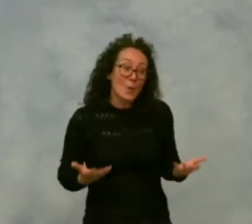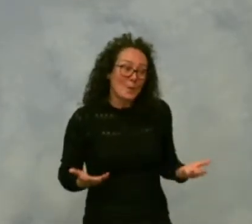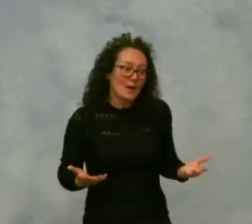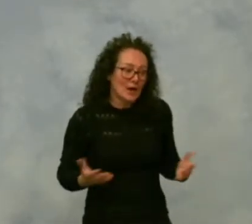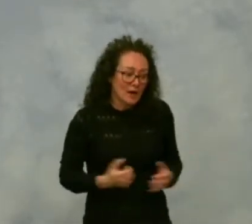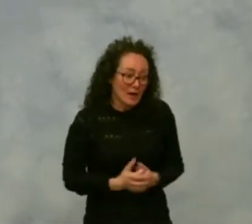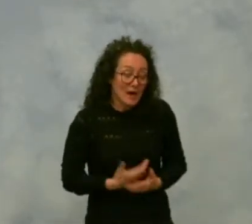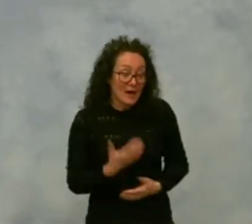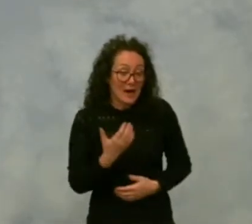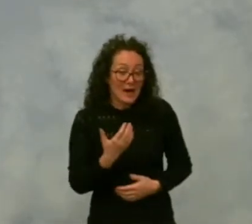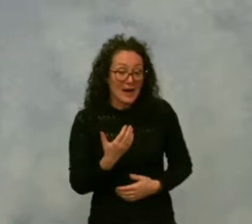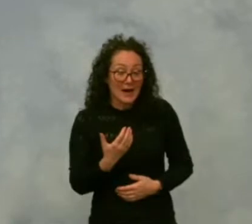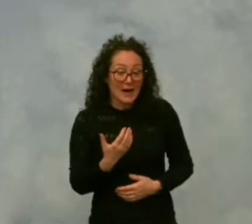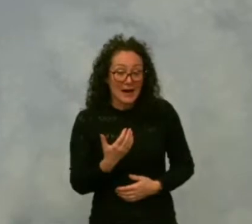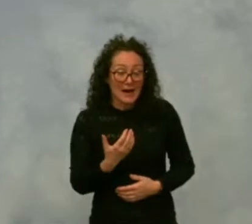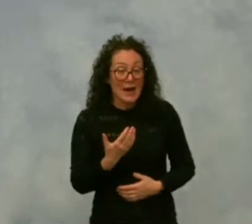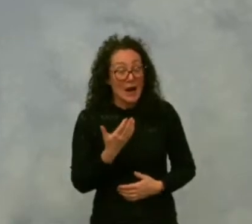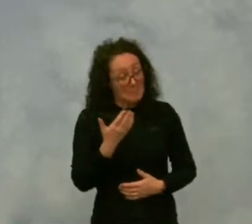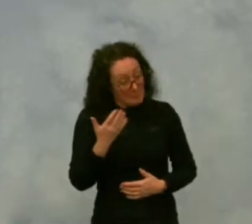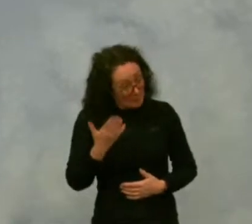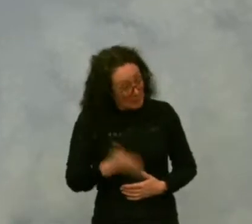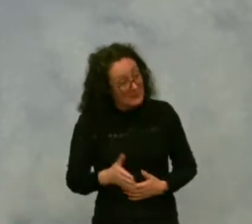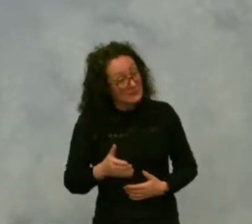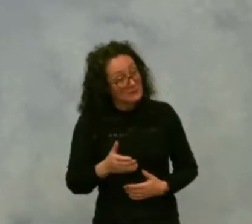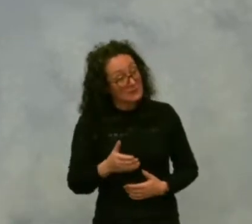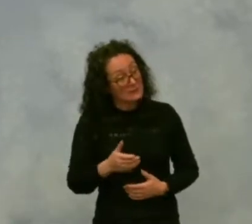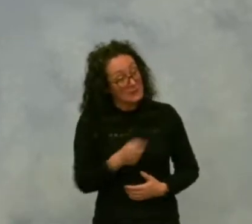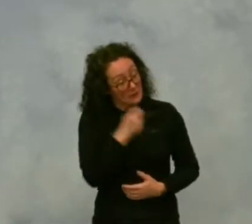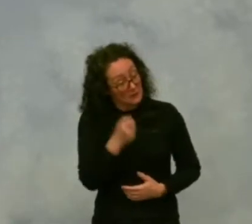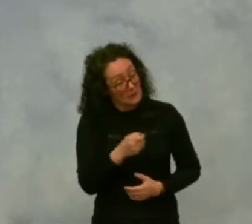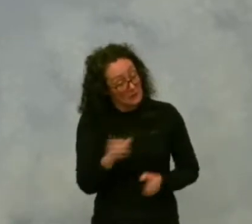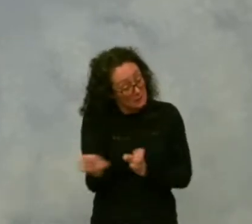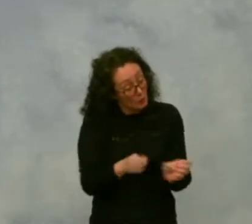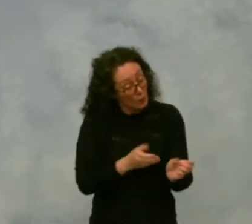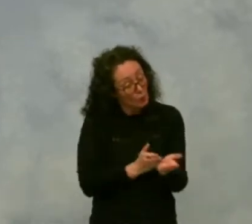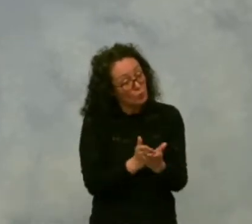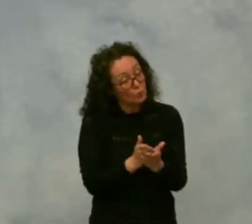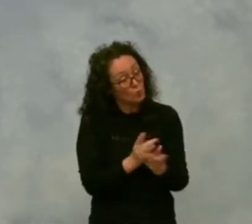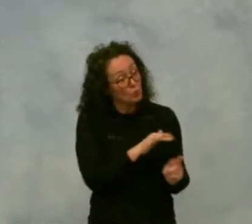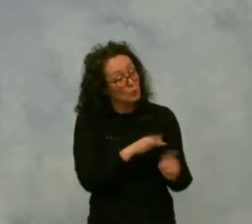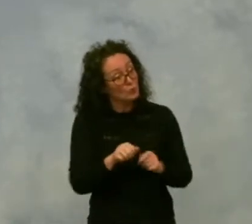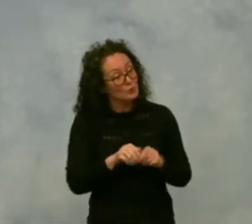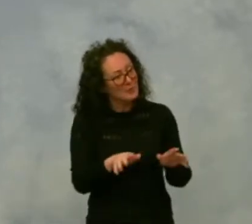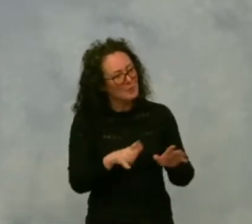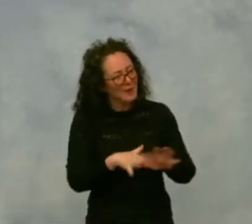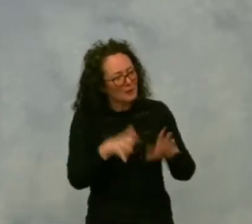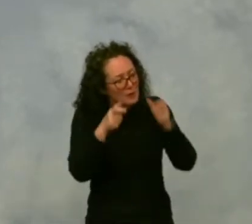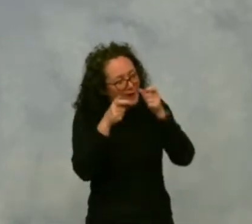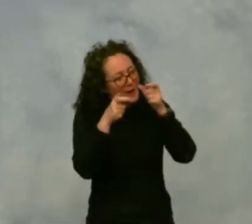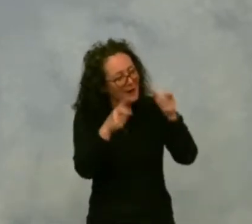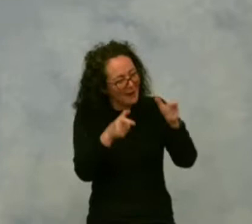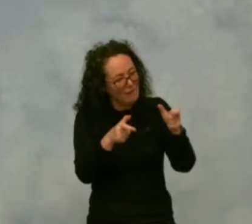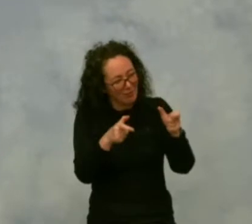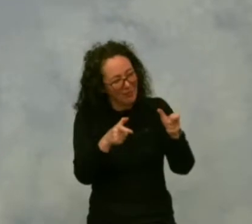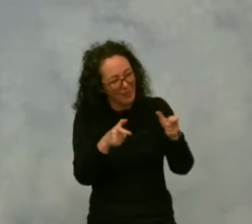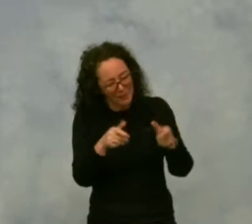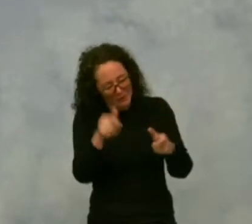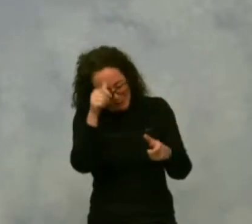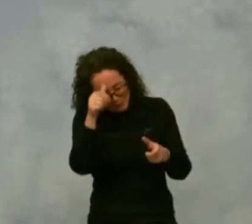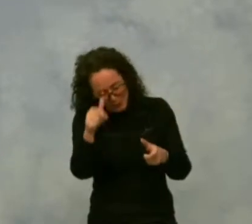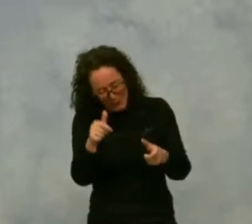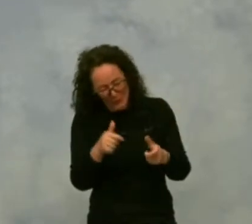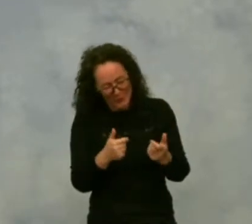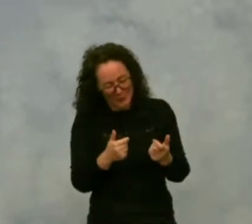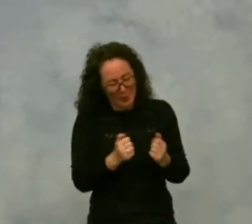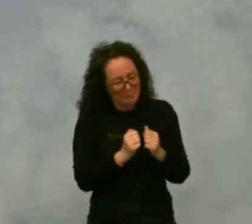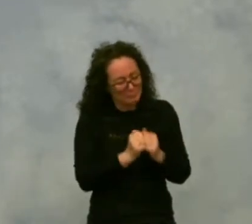We have had quite a bit of success in recruiting through social media, but you've got to be quite careful about it, as you'll appreciate. If you're